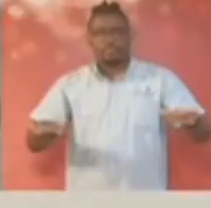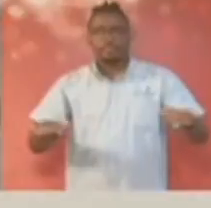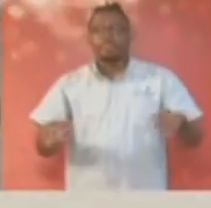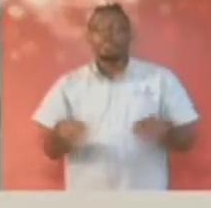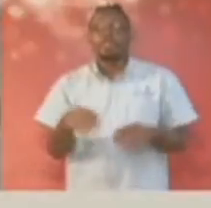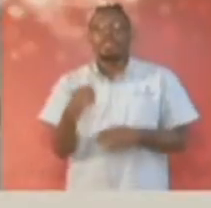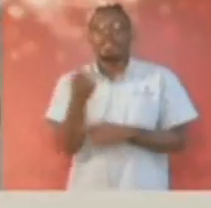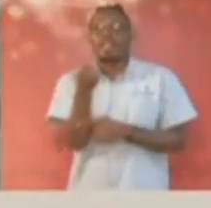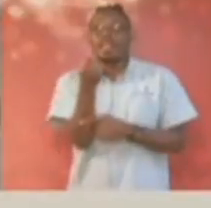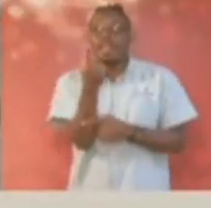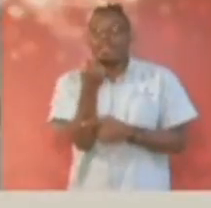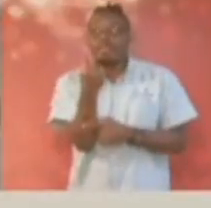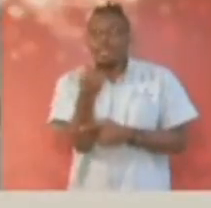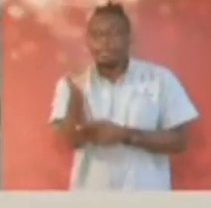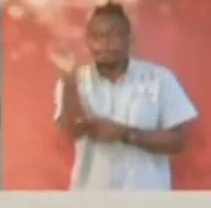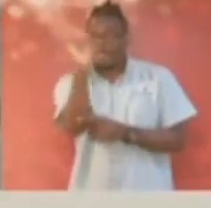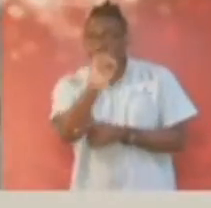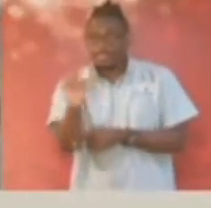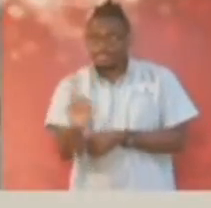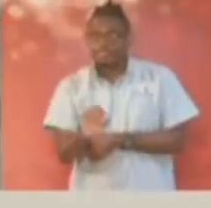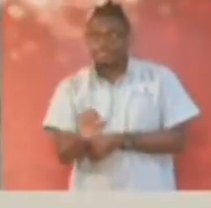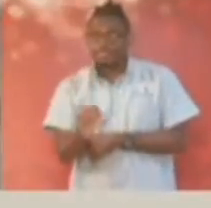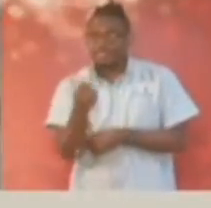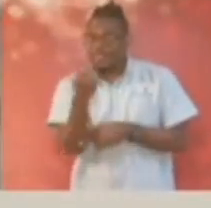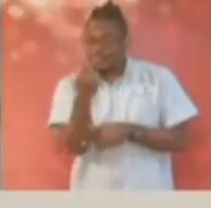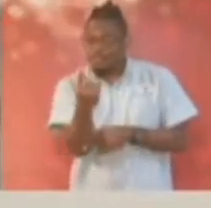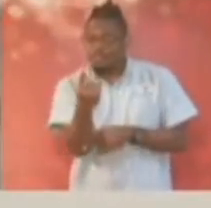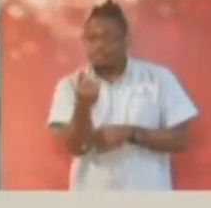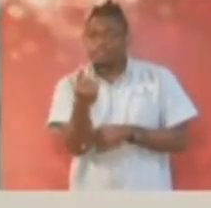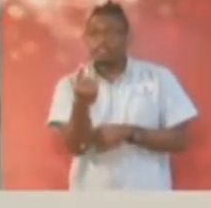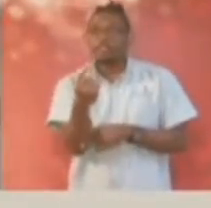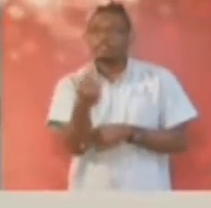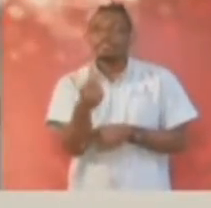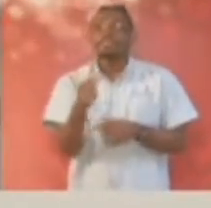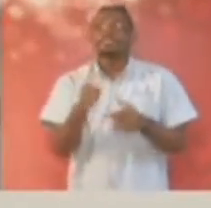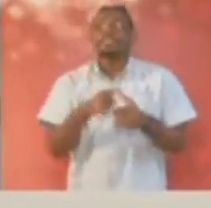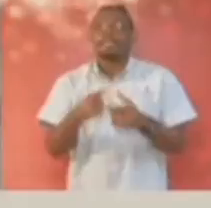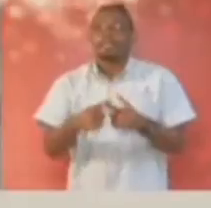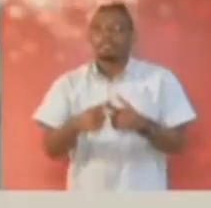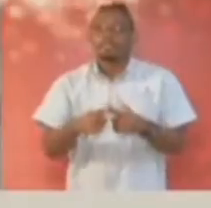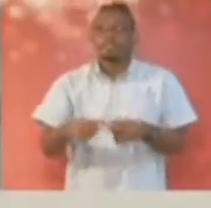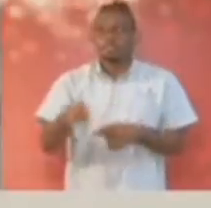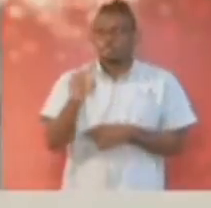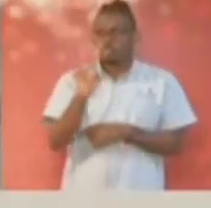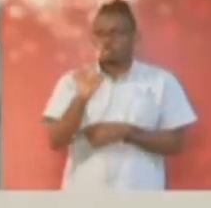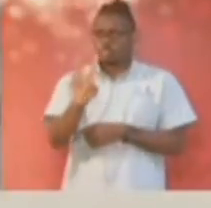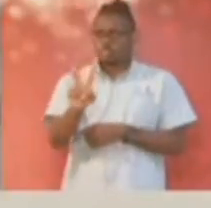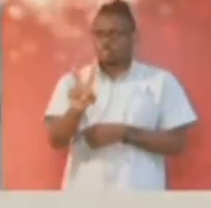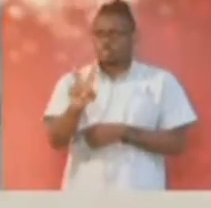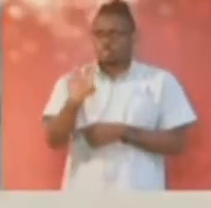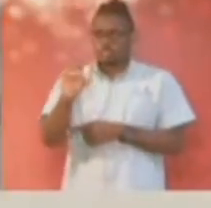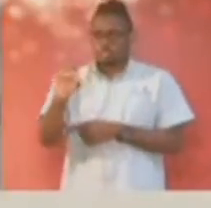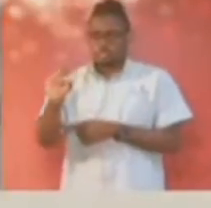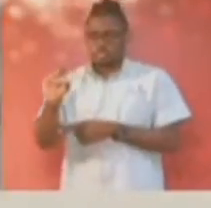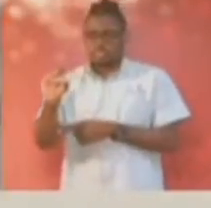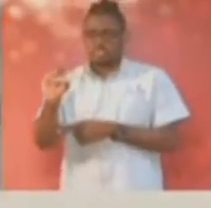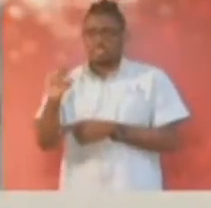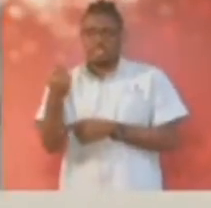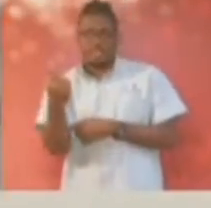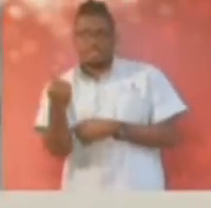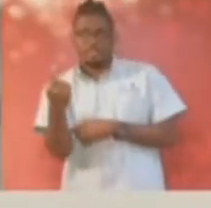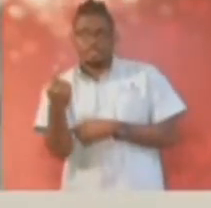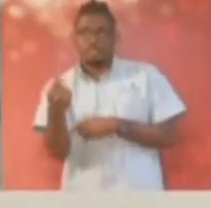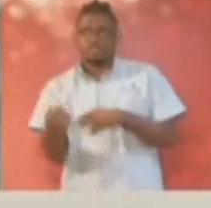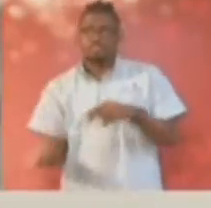11%. 11 years later, 2011, it grew to 23% overweight and obesity.